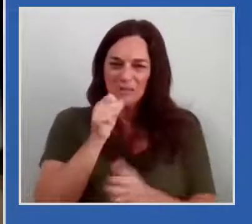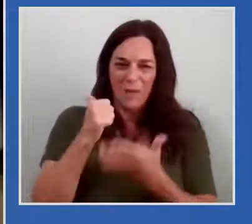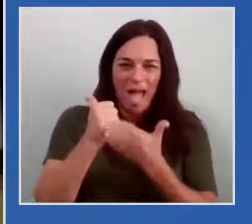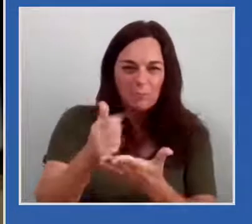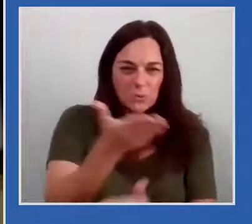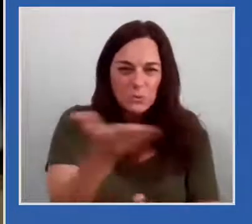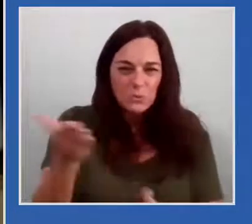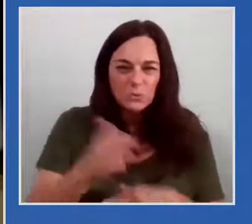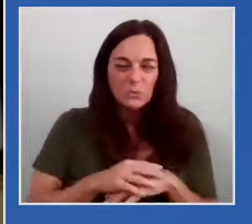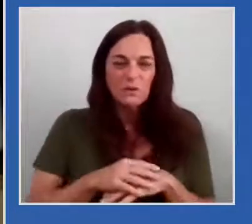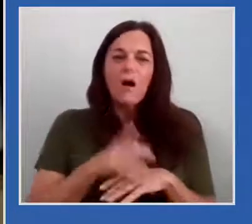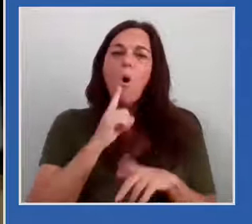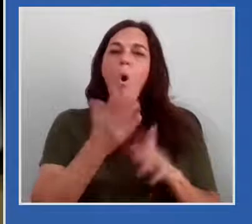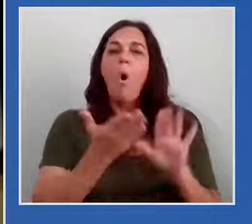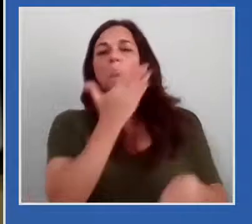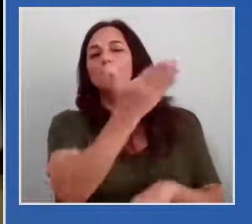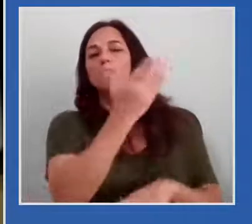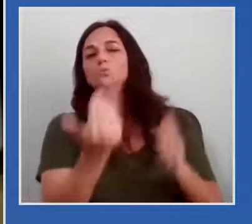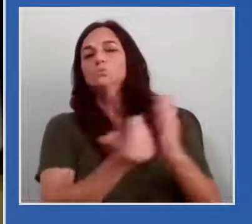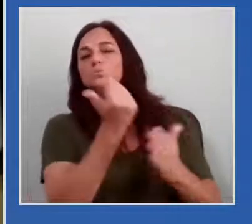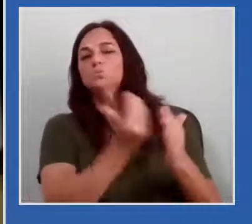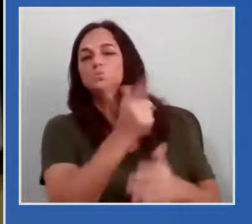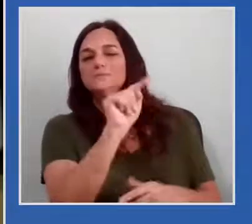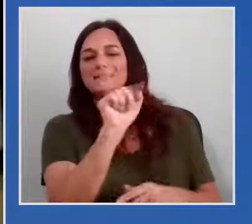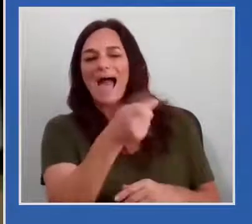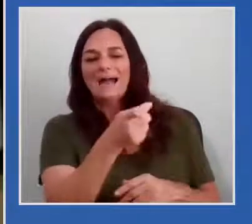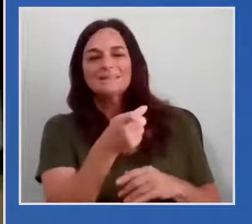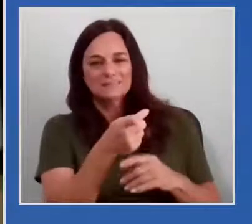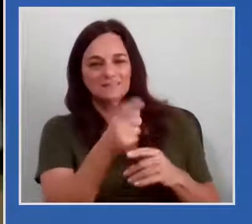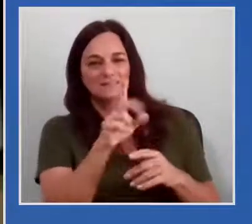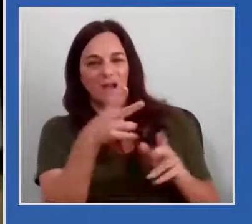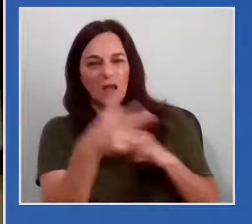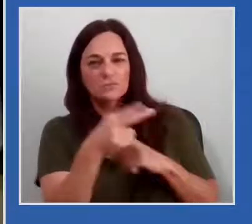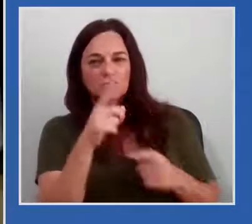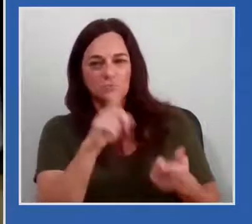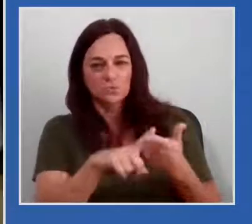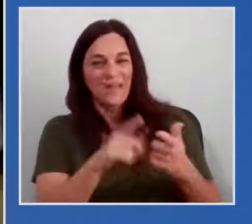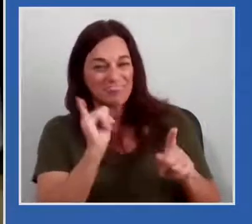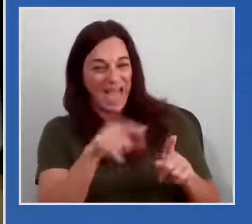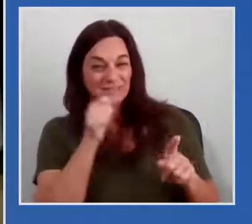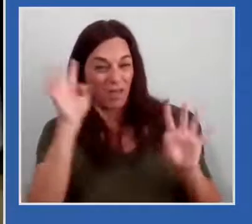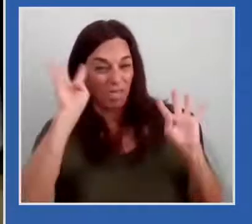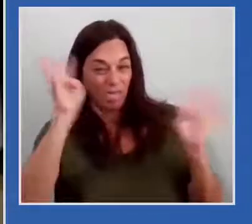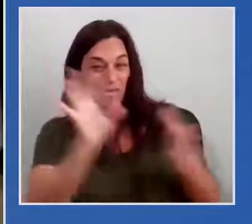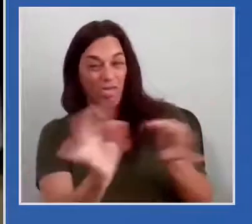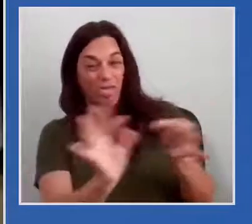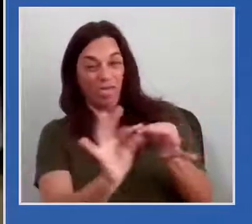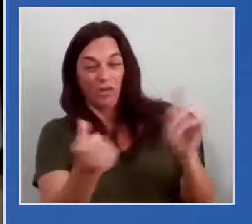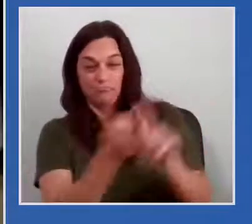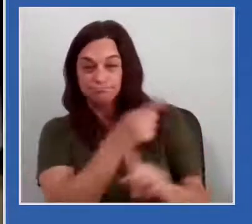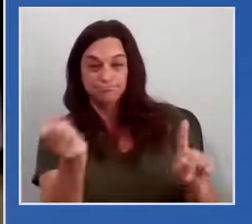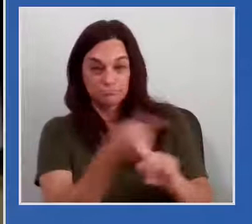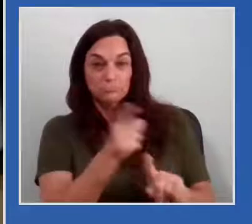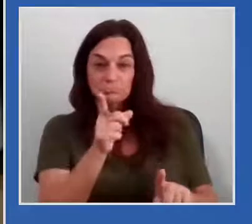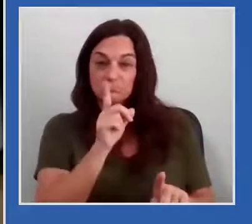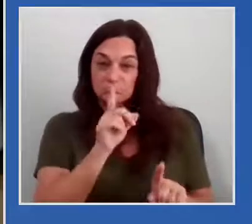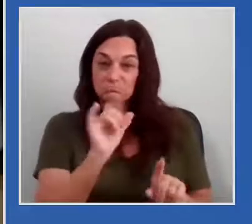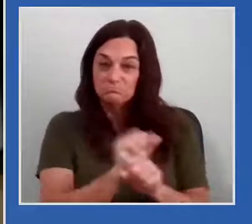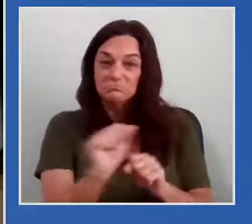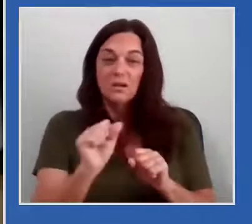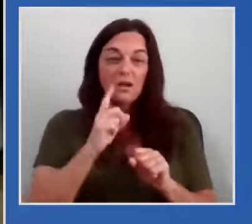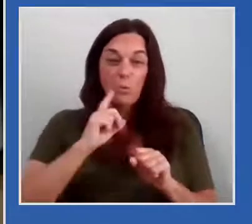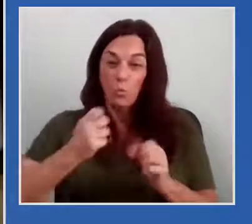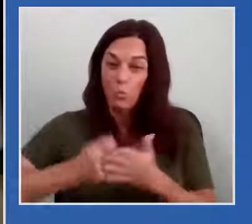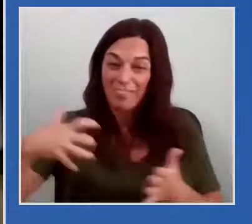new tax cuts for billionaires. And that's not hyperbole. That's not hyperbole. 100 wealthiest billionaires in America